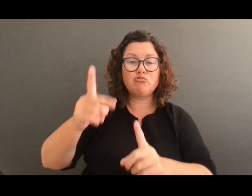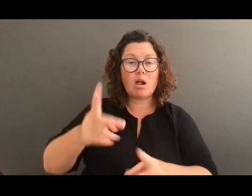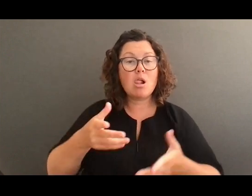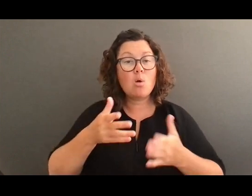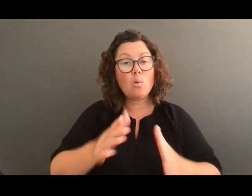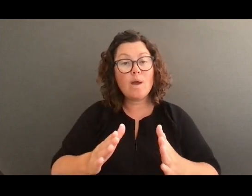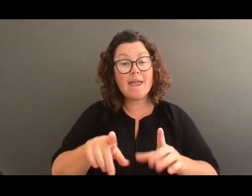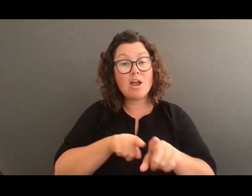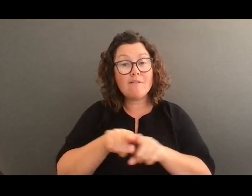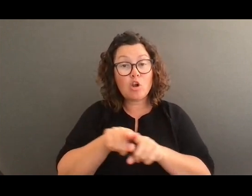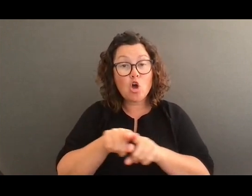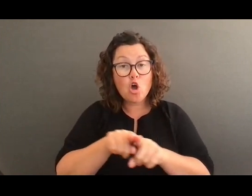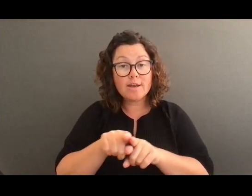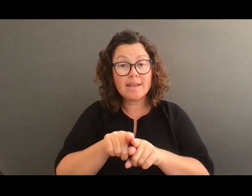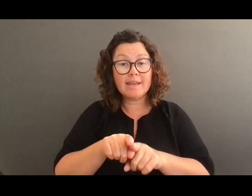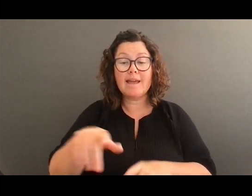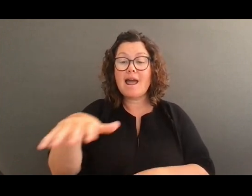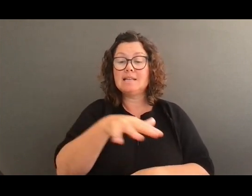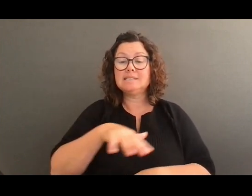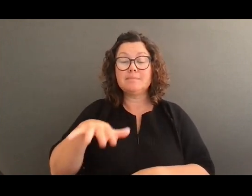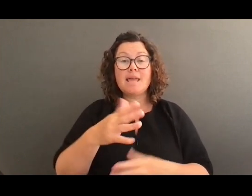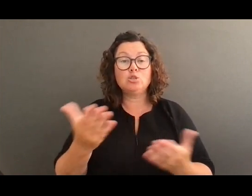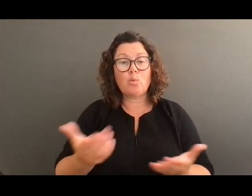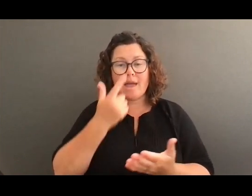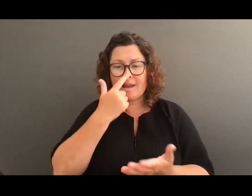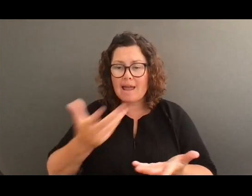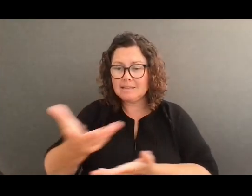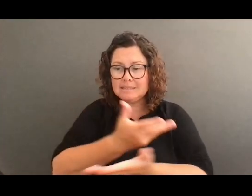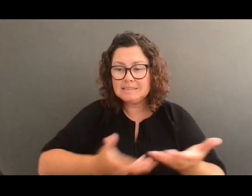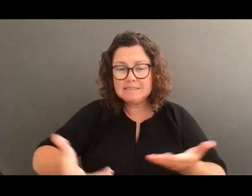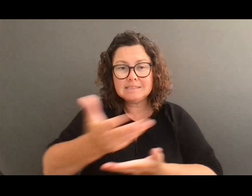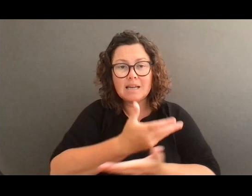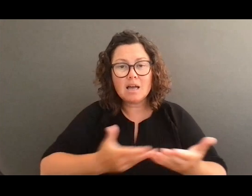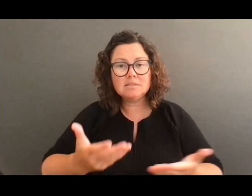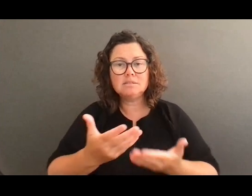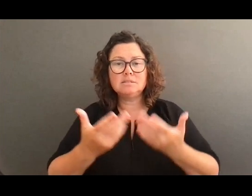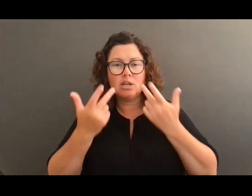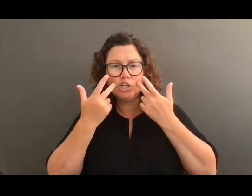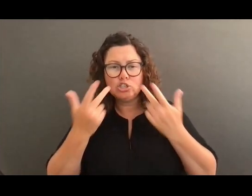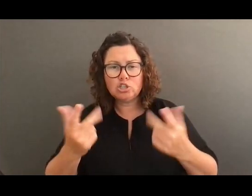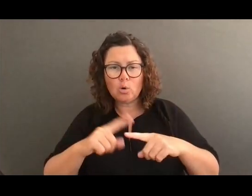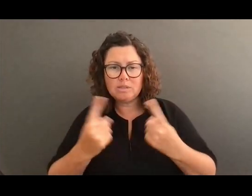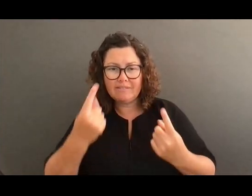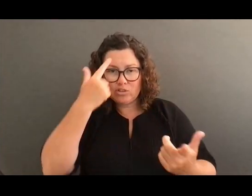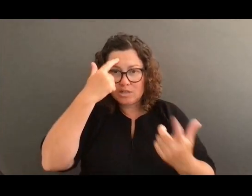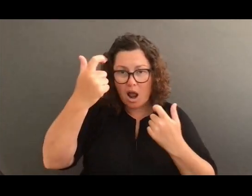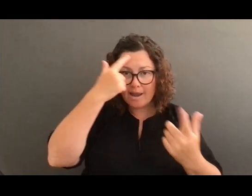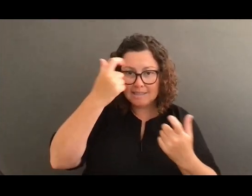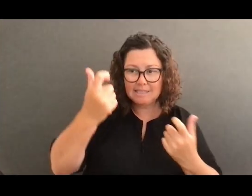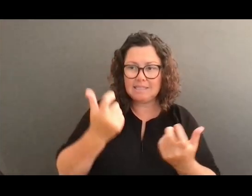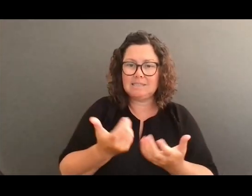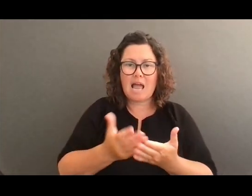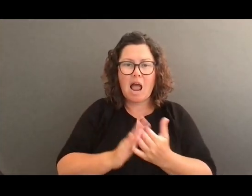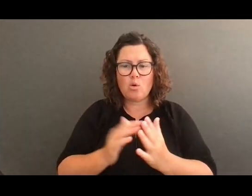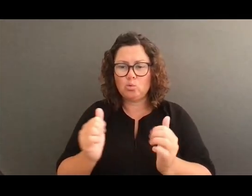where discussion and consensus amongst groups are important for moving ideas forward in a collective way. This way of